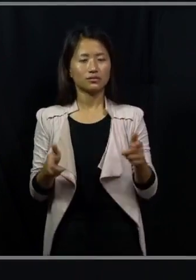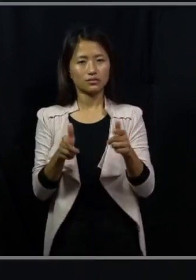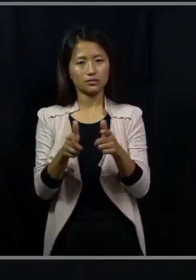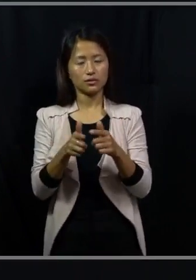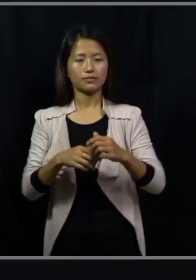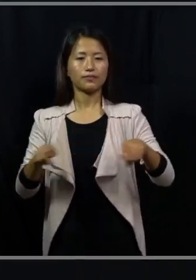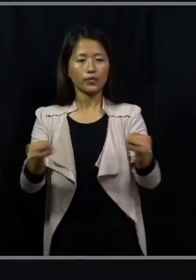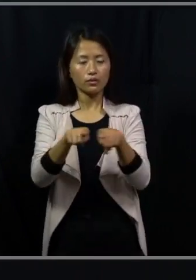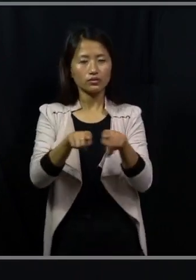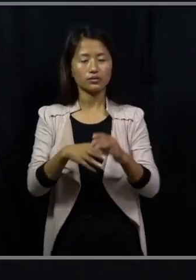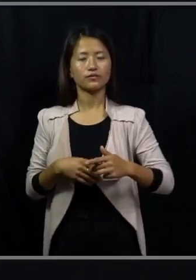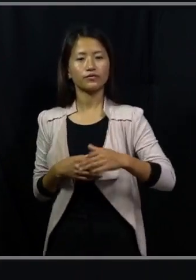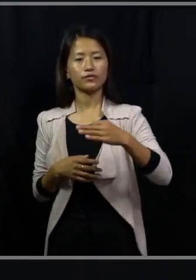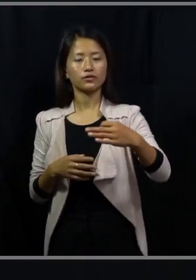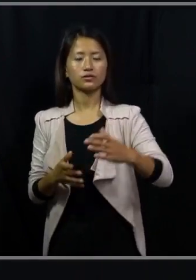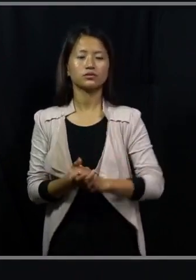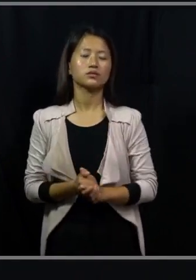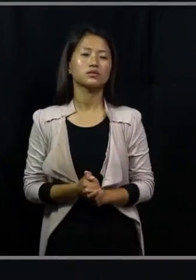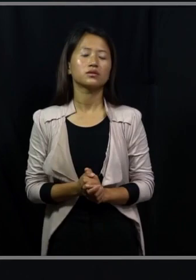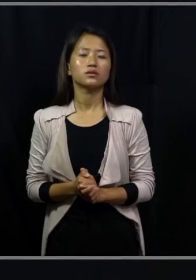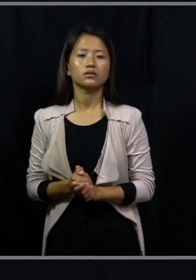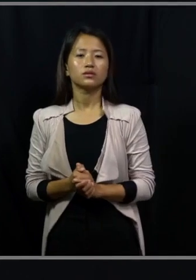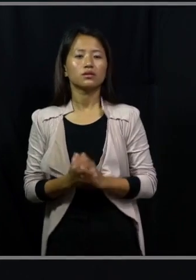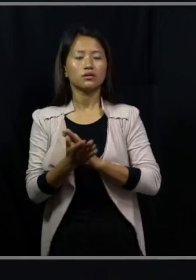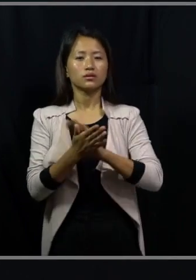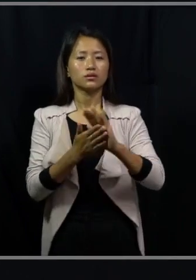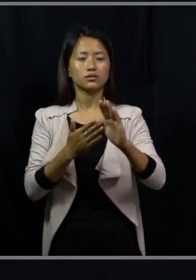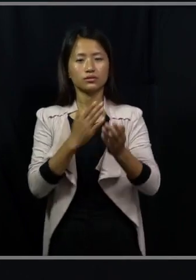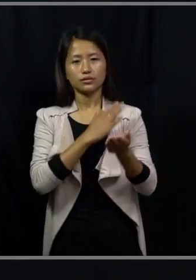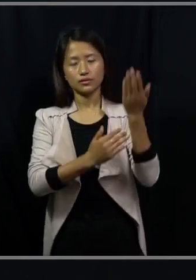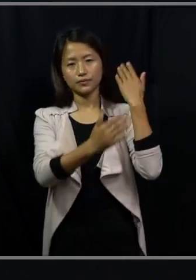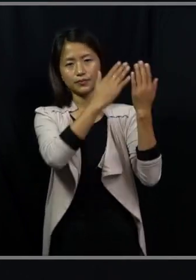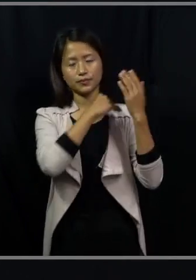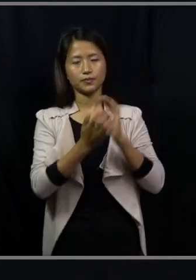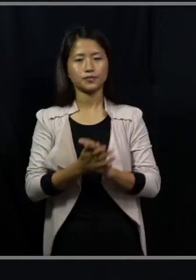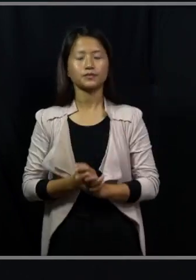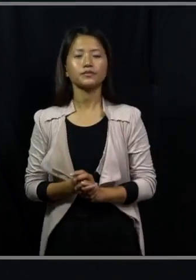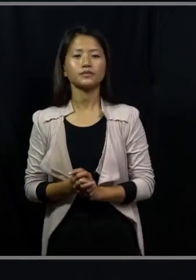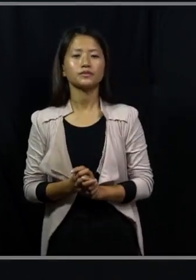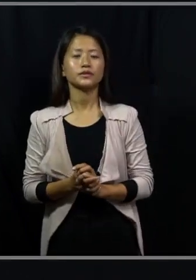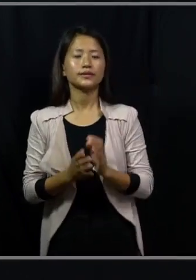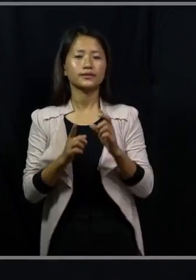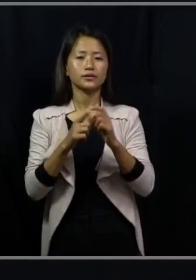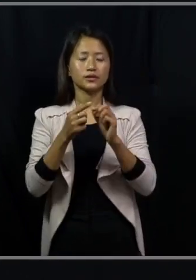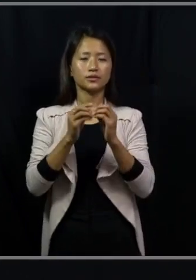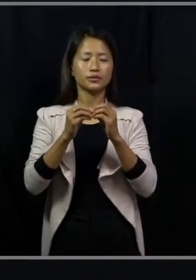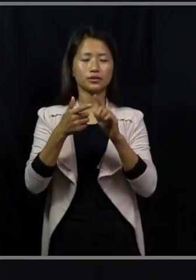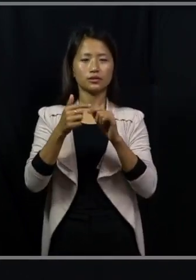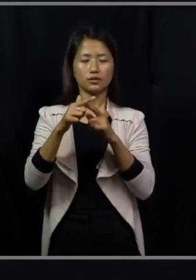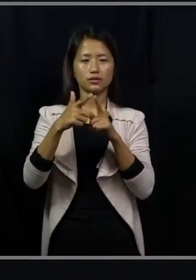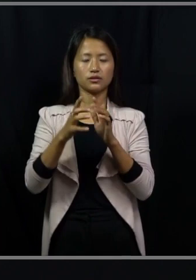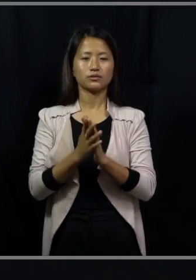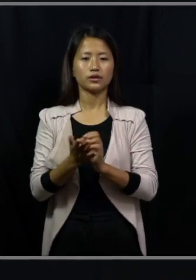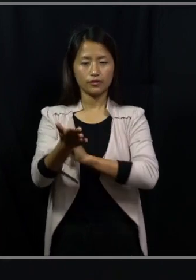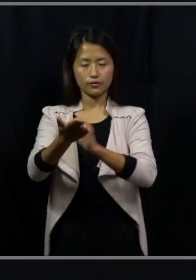features. Now we will discuss about the historians' debate on the usage of writing. Historians debate on the usage